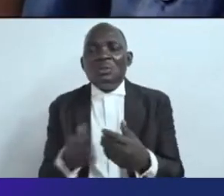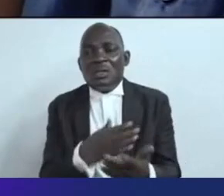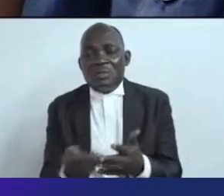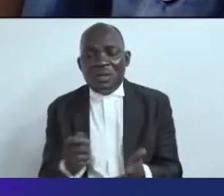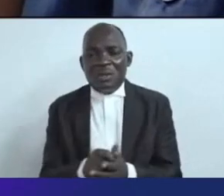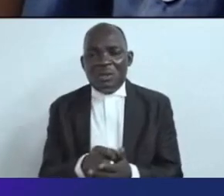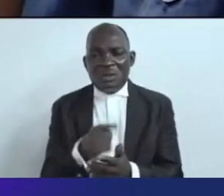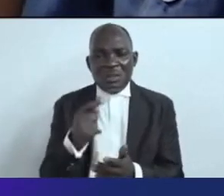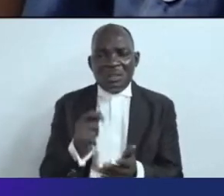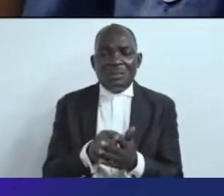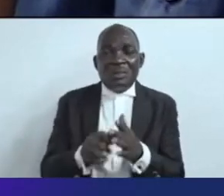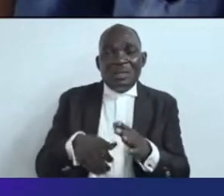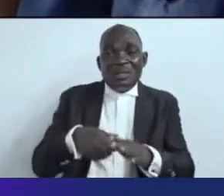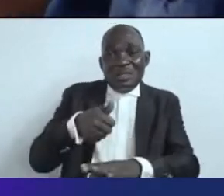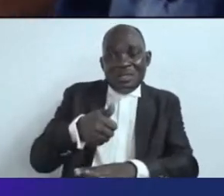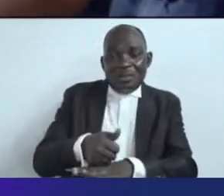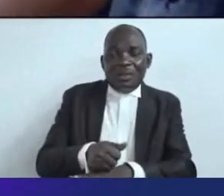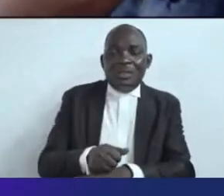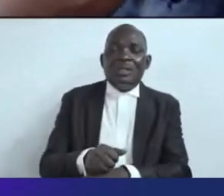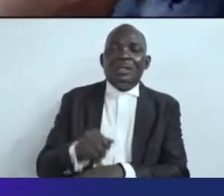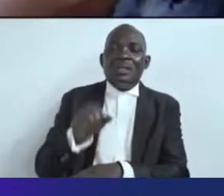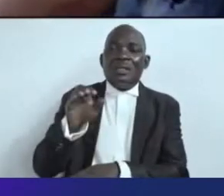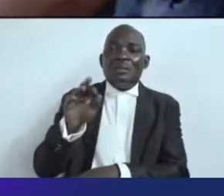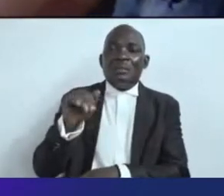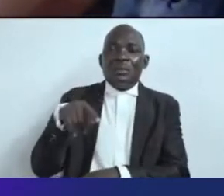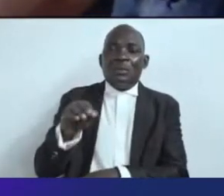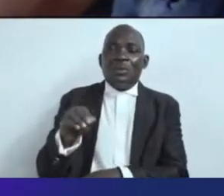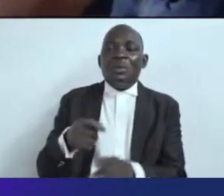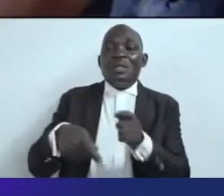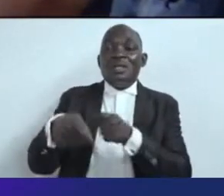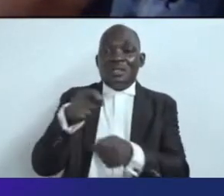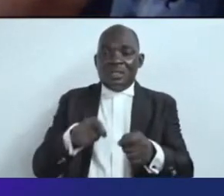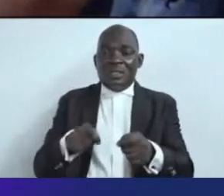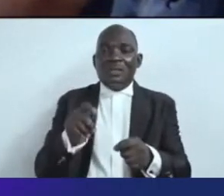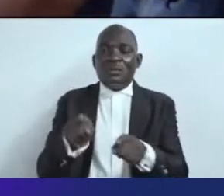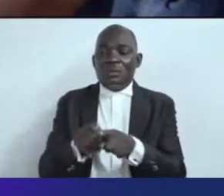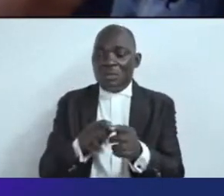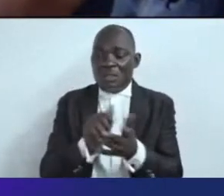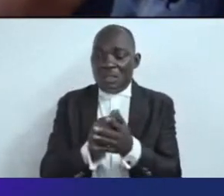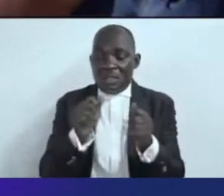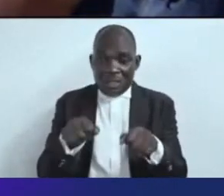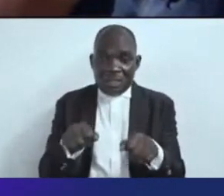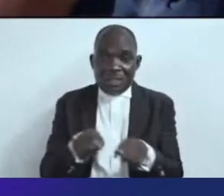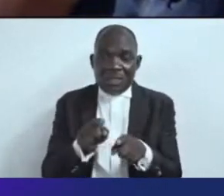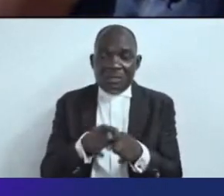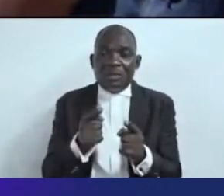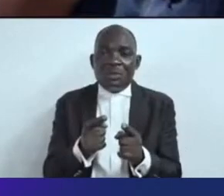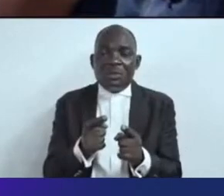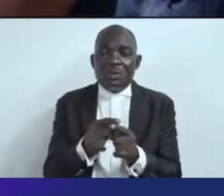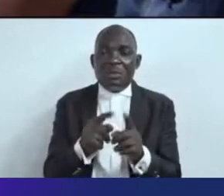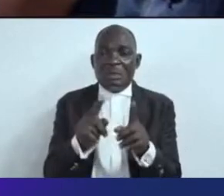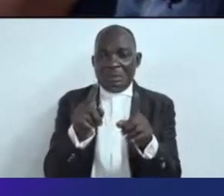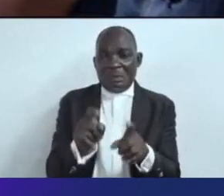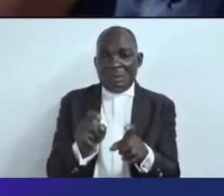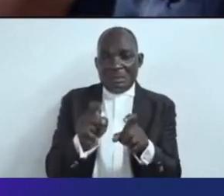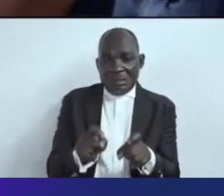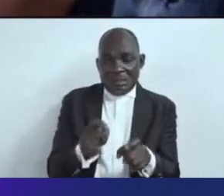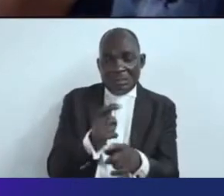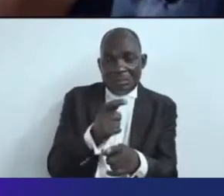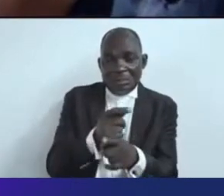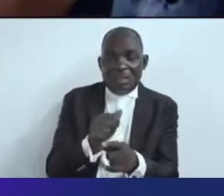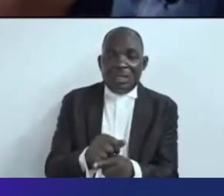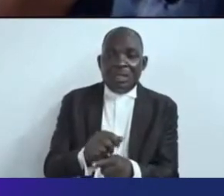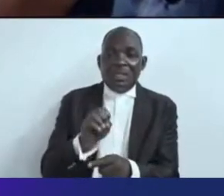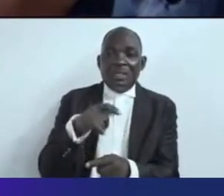we are looking at establishing a crypto exchange. And also, will that also go through that rigorous testing that the